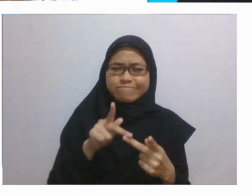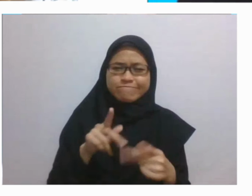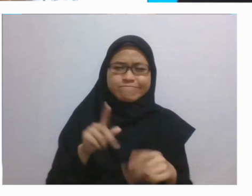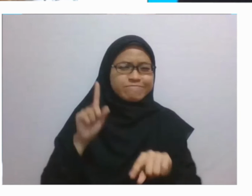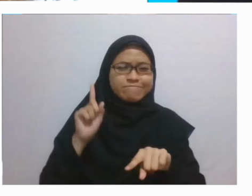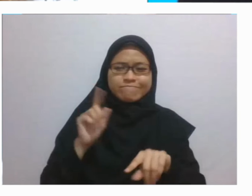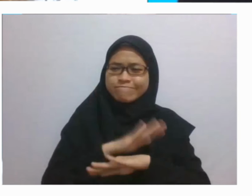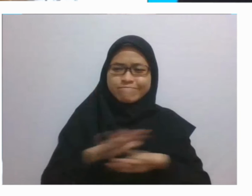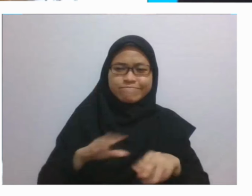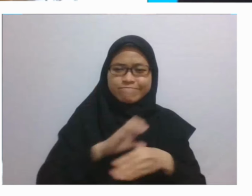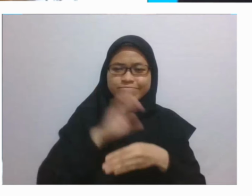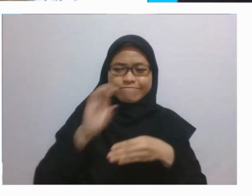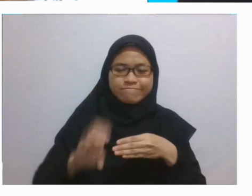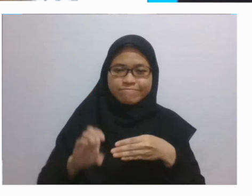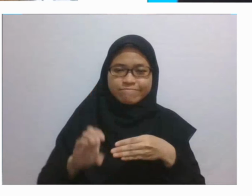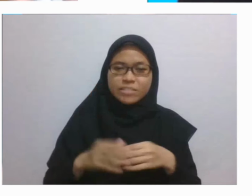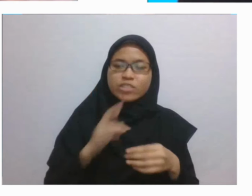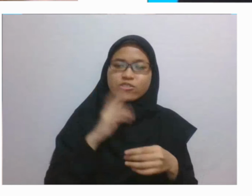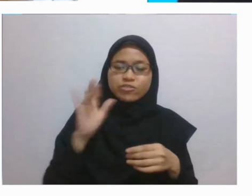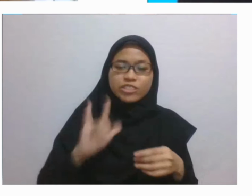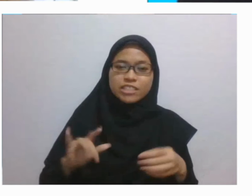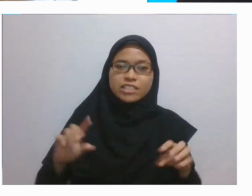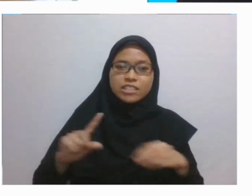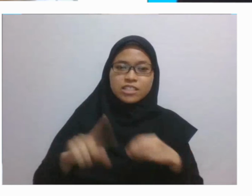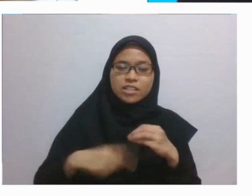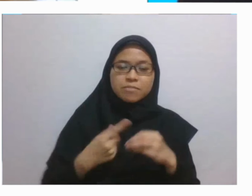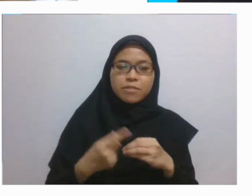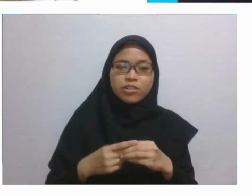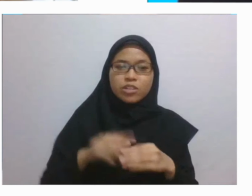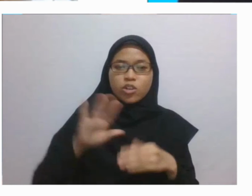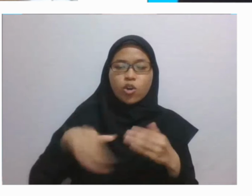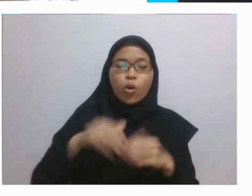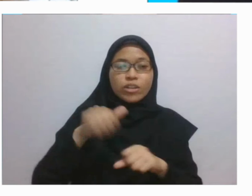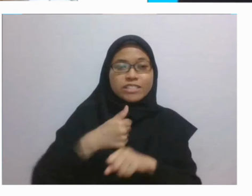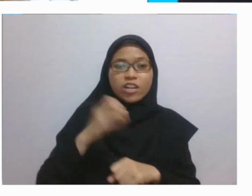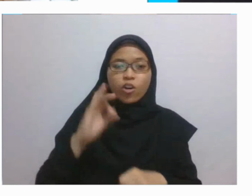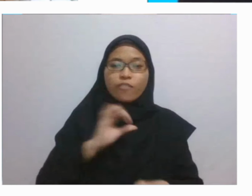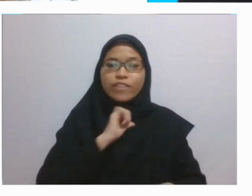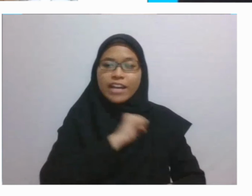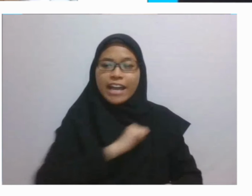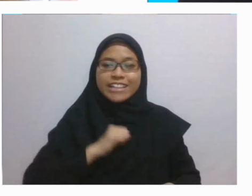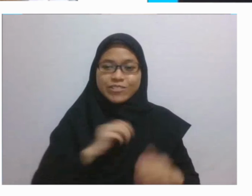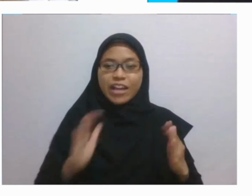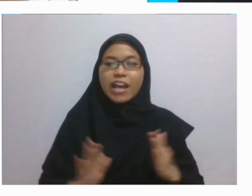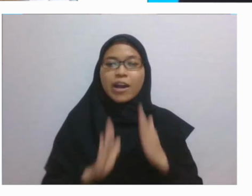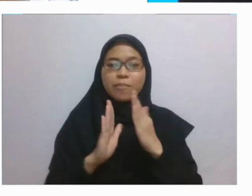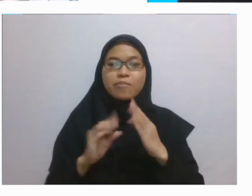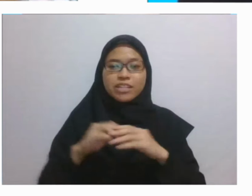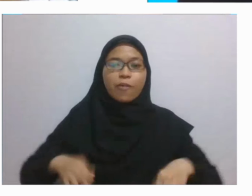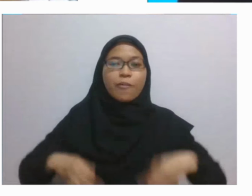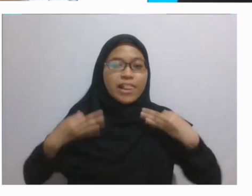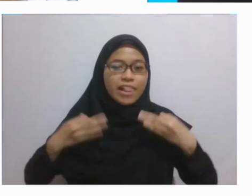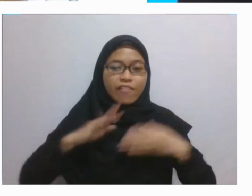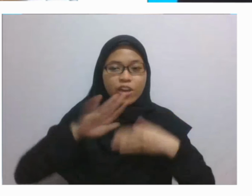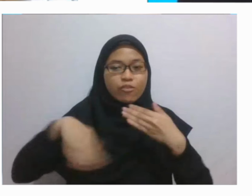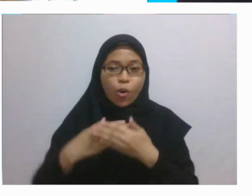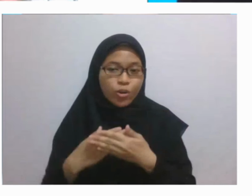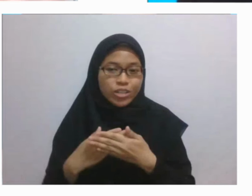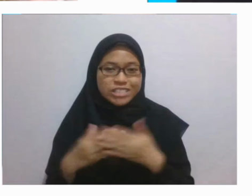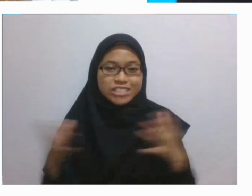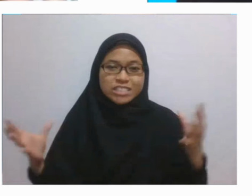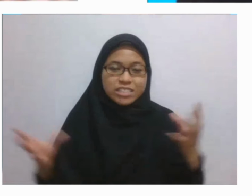complete, and it is really about a whole set of attitudes and approaches to our lives as a whole, right? So it's as much a sort